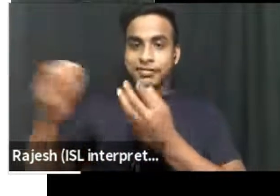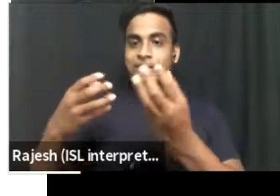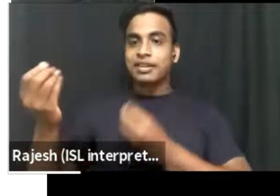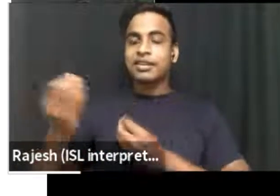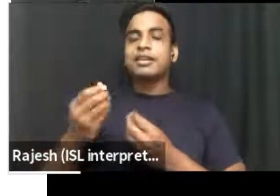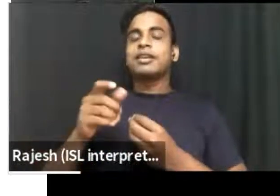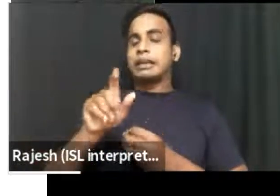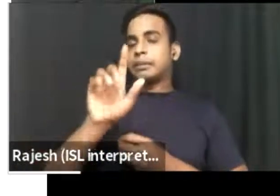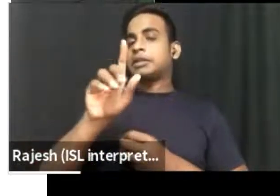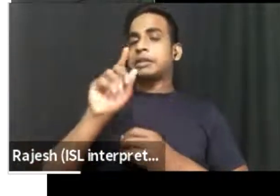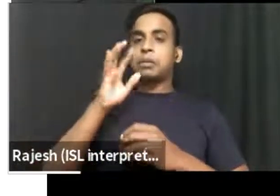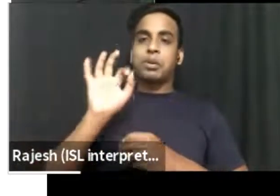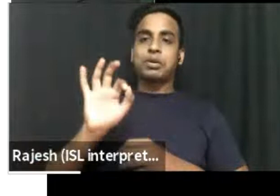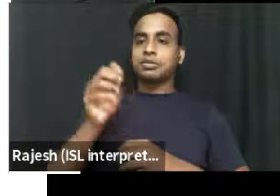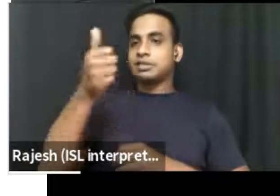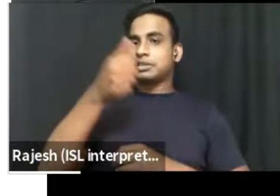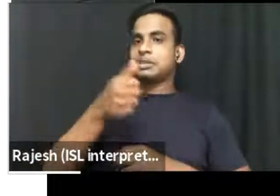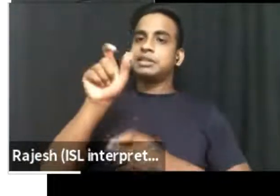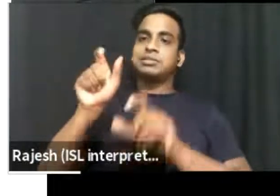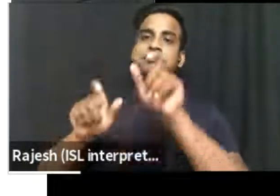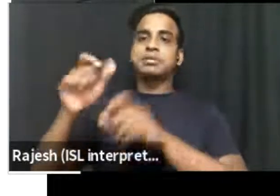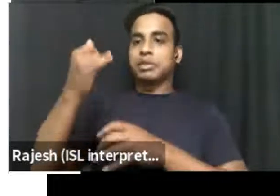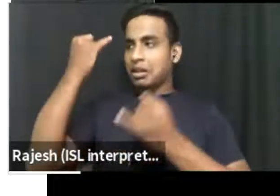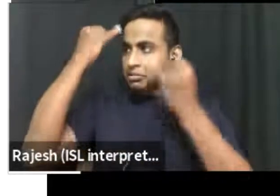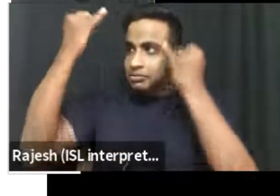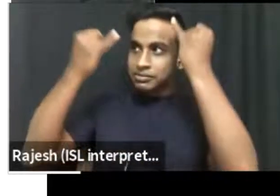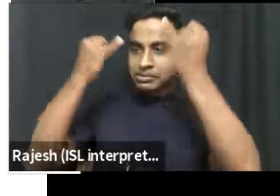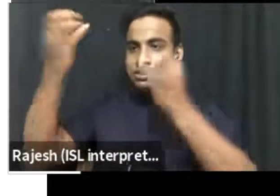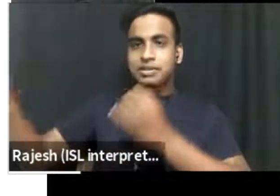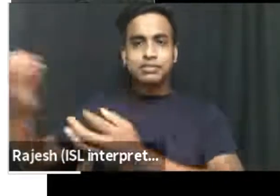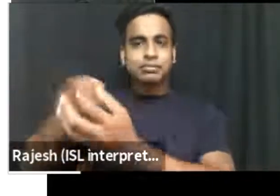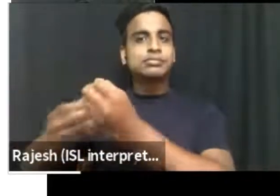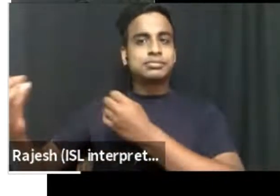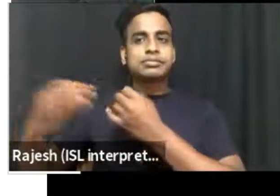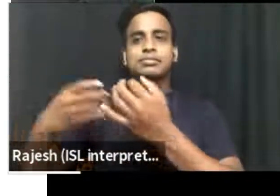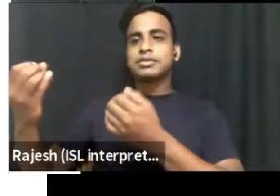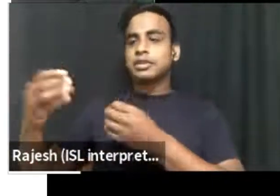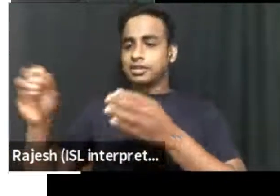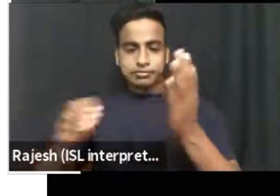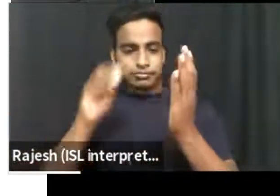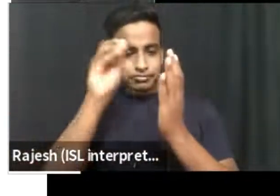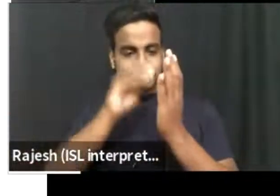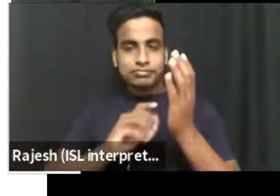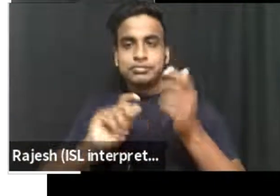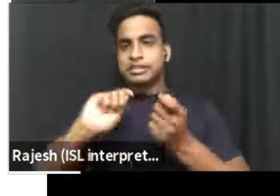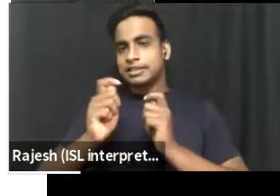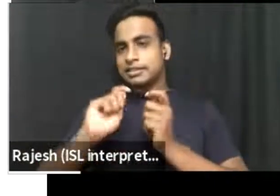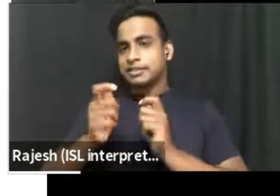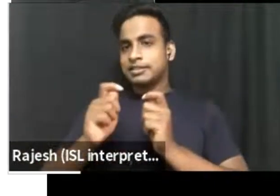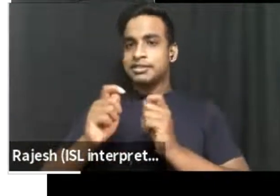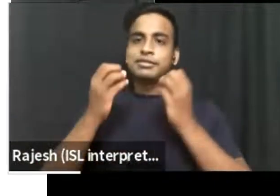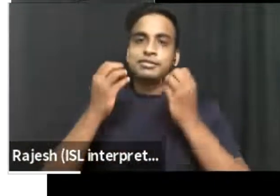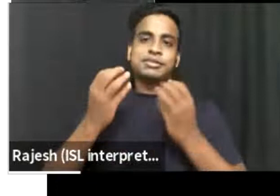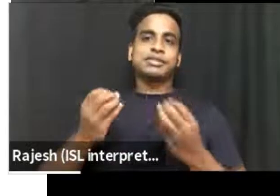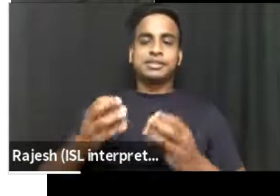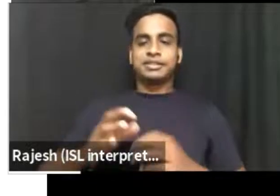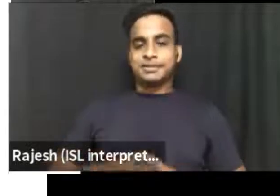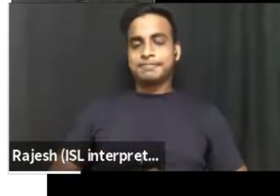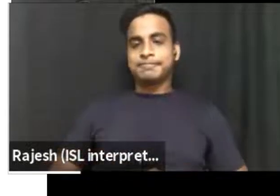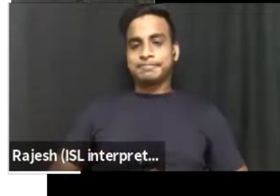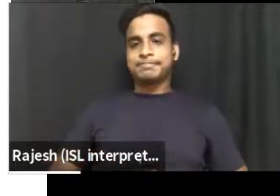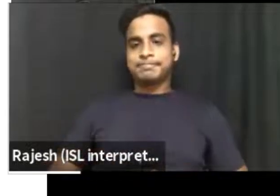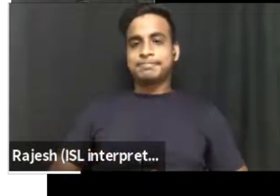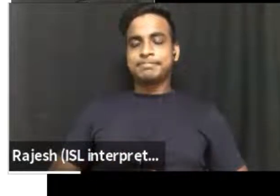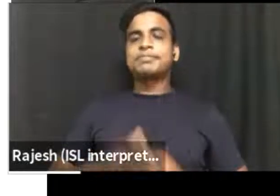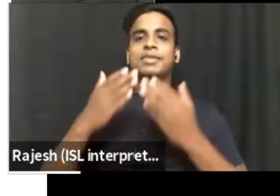who have contributed with their comments and recommendations from the initial stage of the paper. So thank you everyone